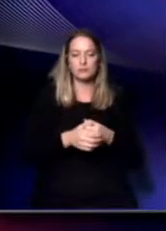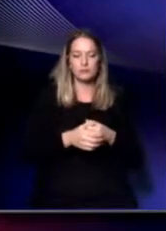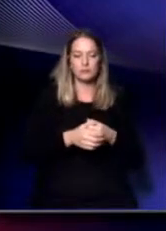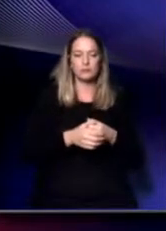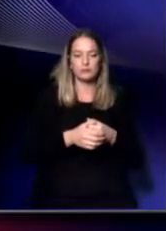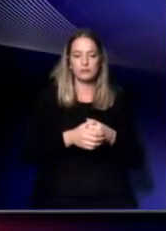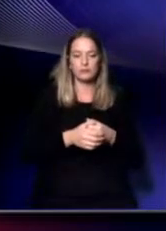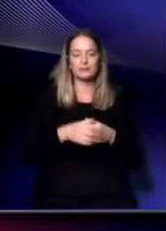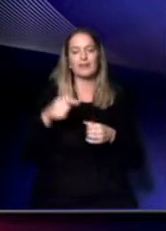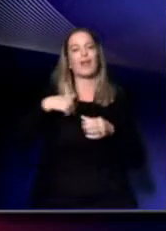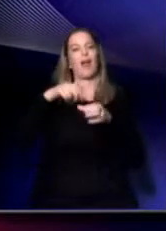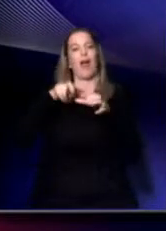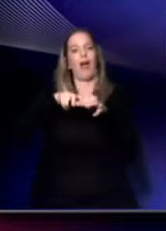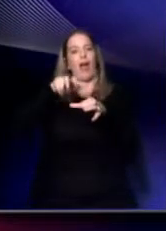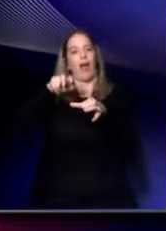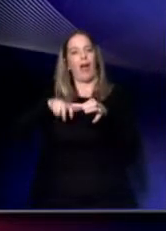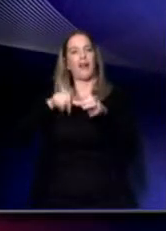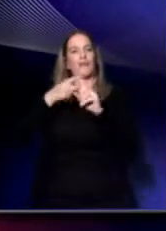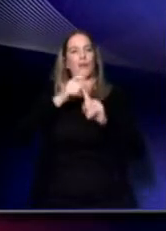primarily due to my wife's health.